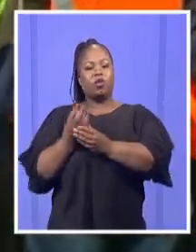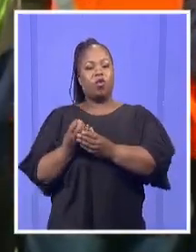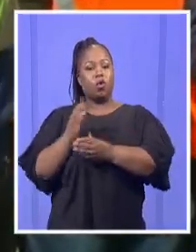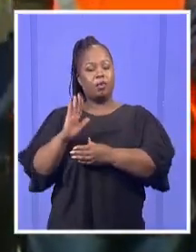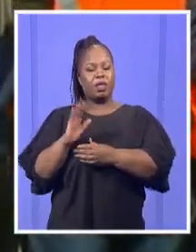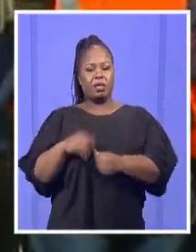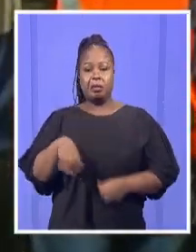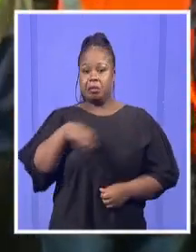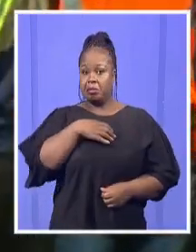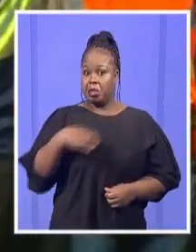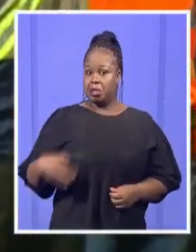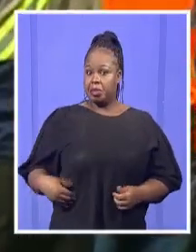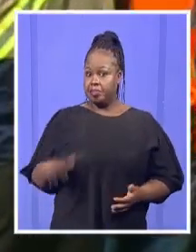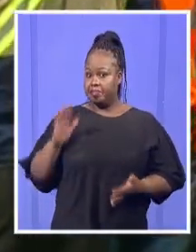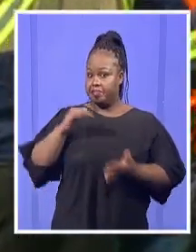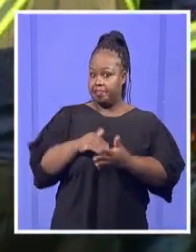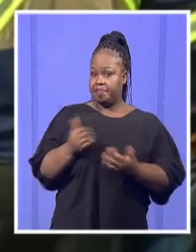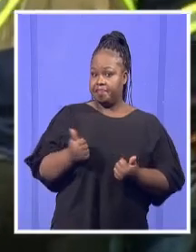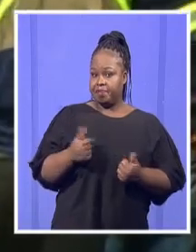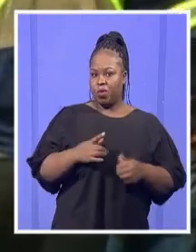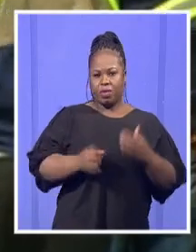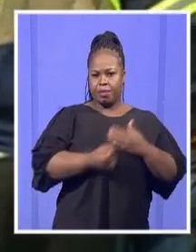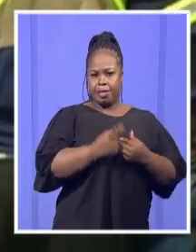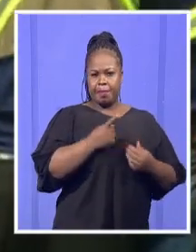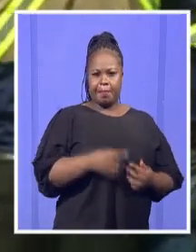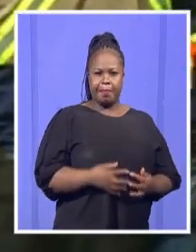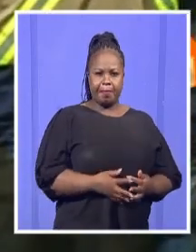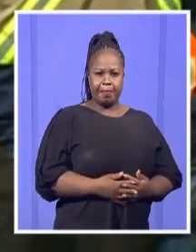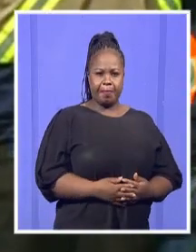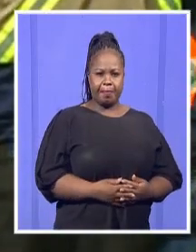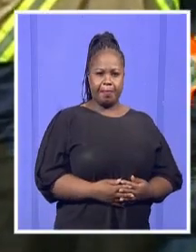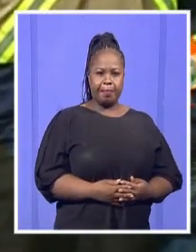the President has arrived. Pimani, what's the latest where you are?